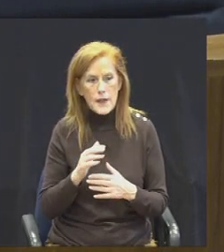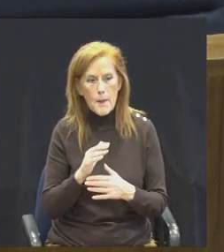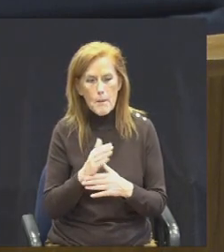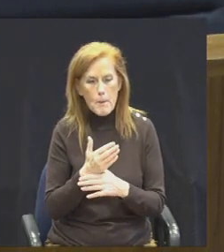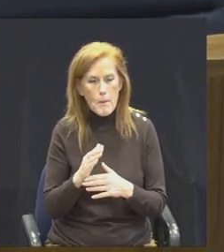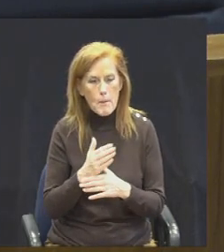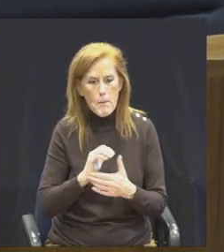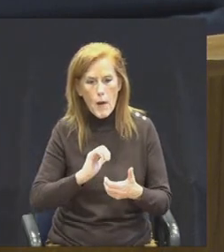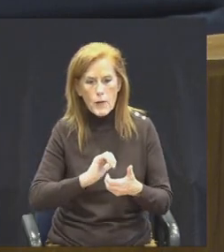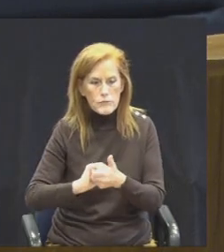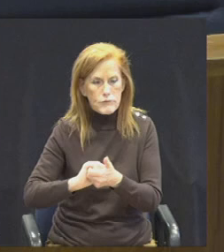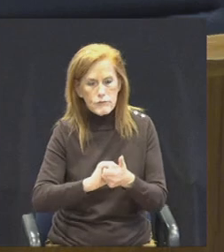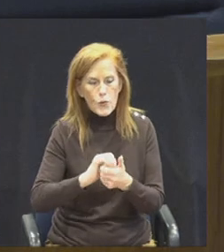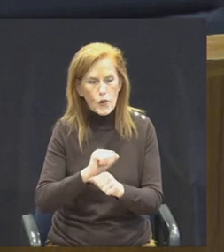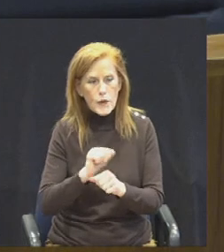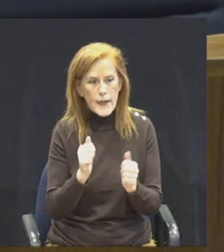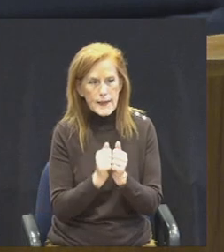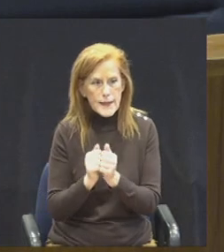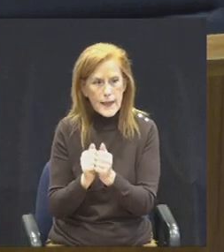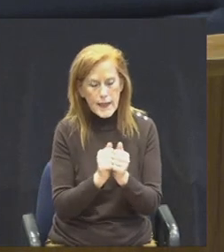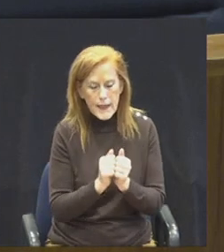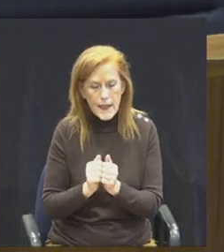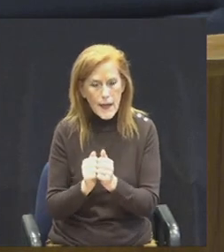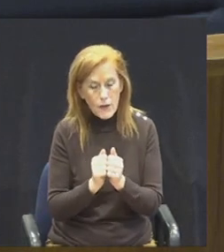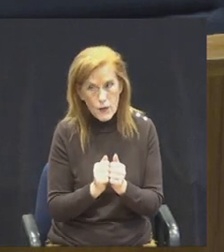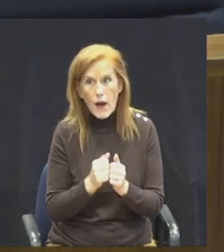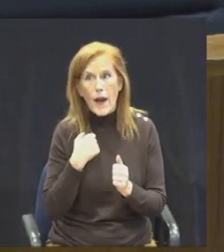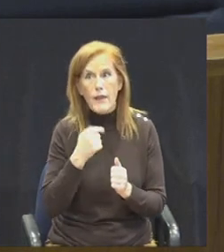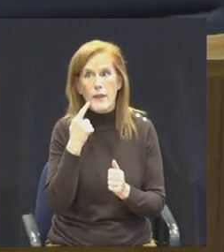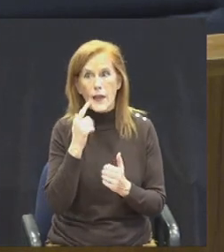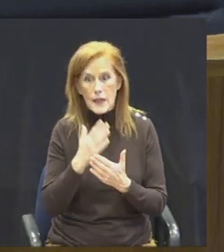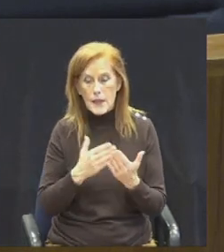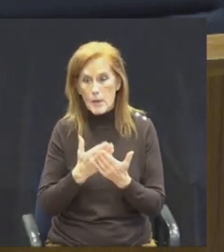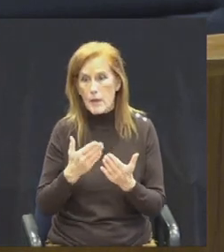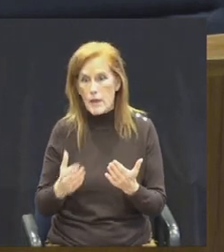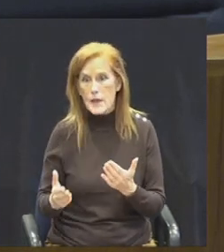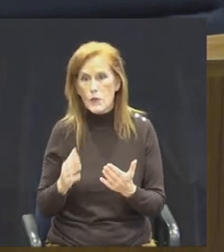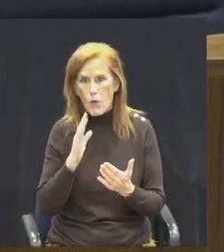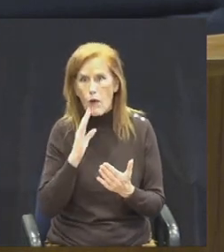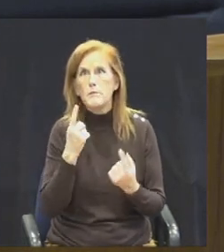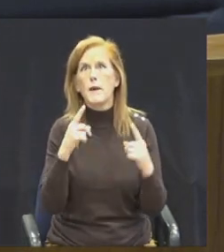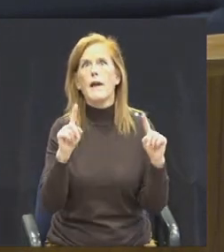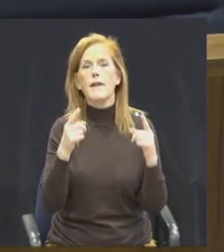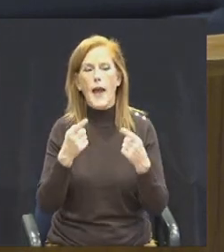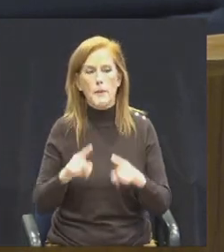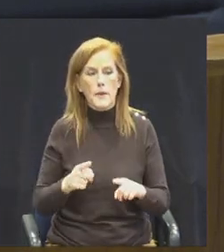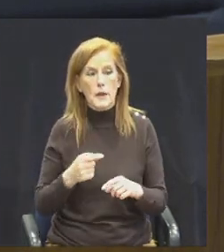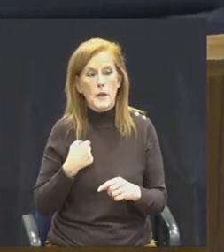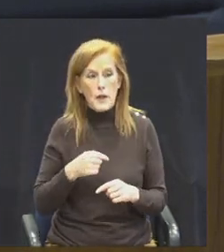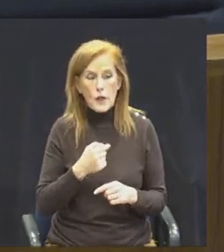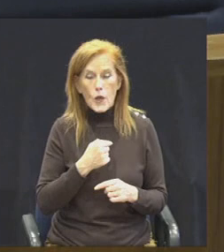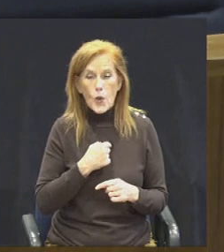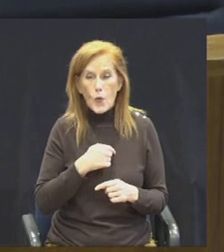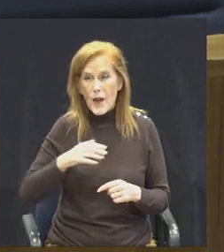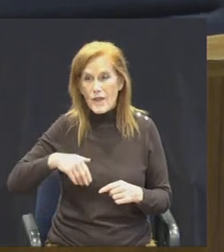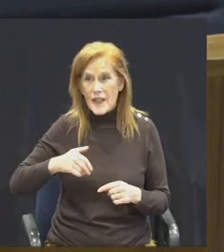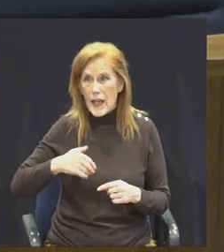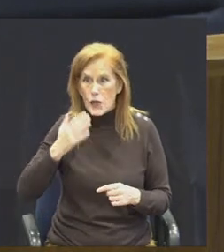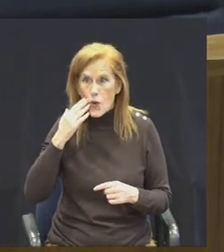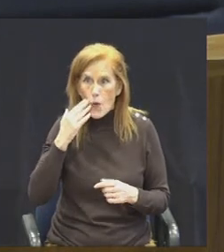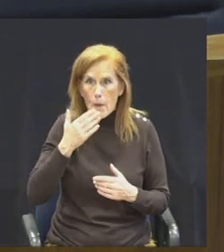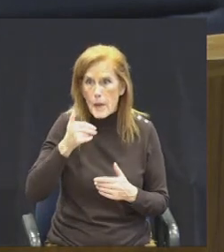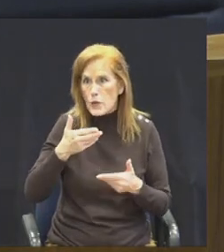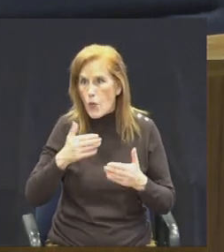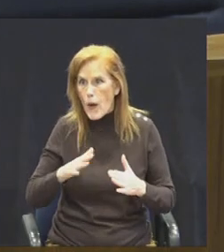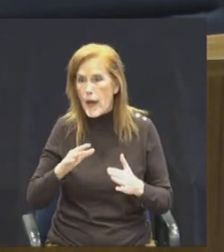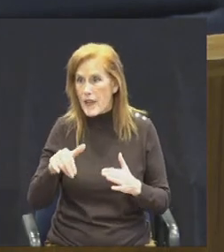get done, and we hadn't found the right portal to take what we'd learned and put it out there. So I think this will be exciting.